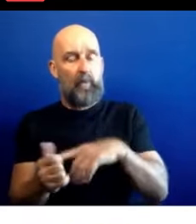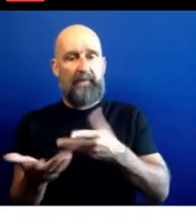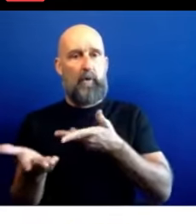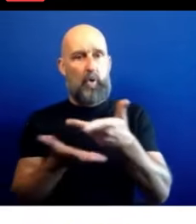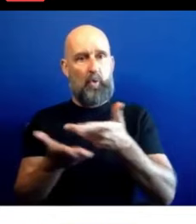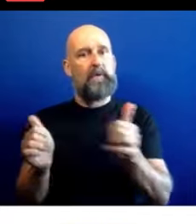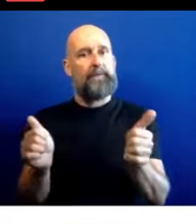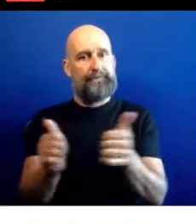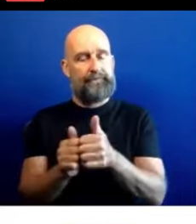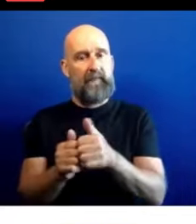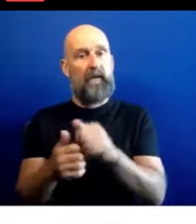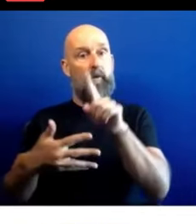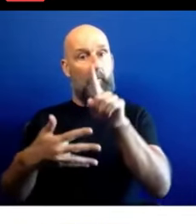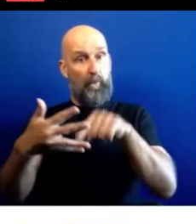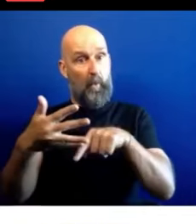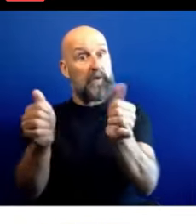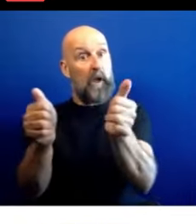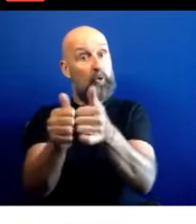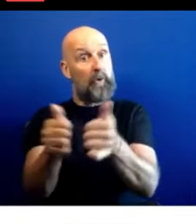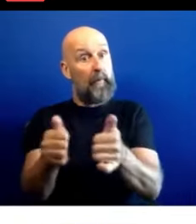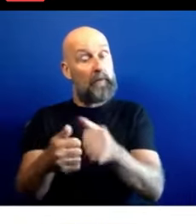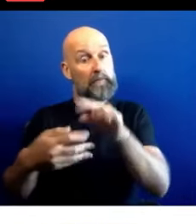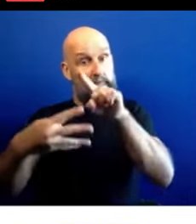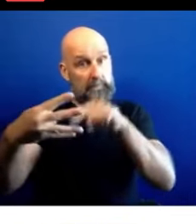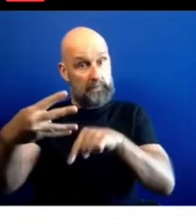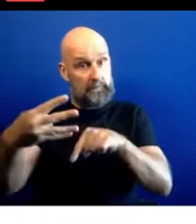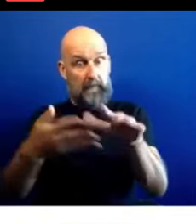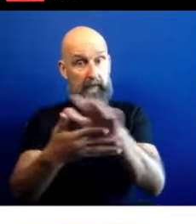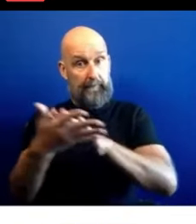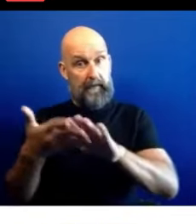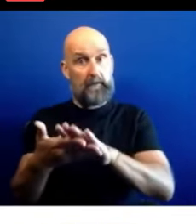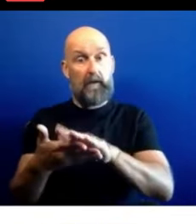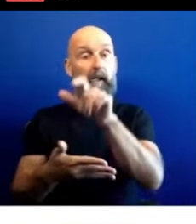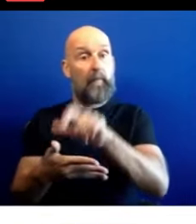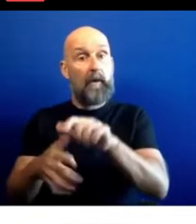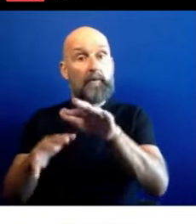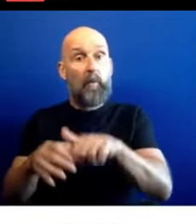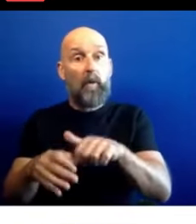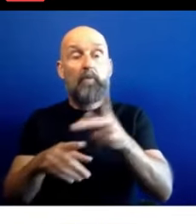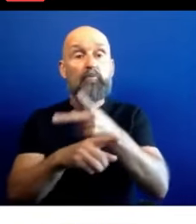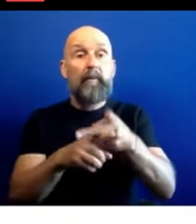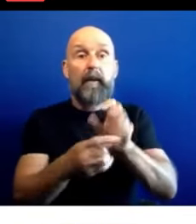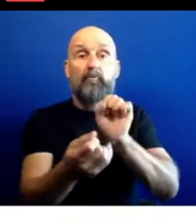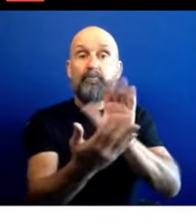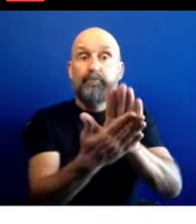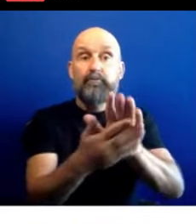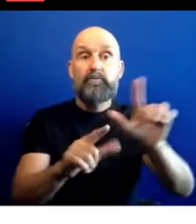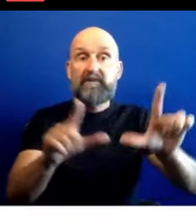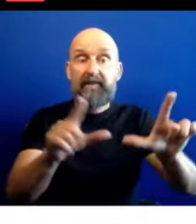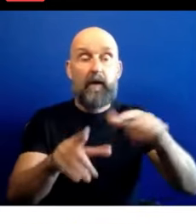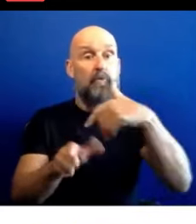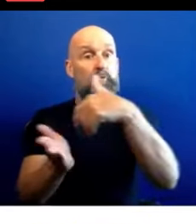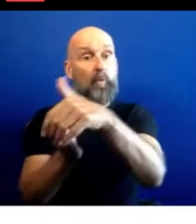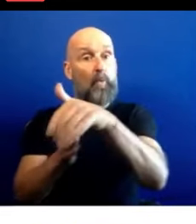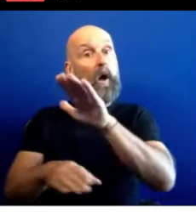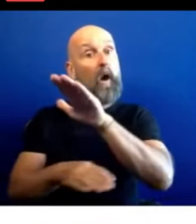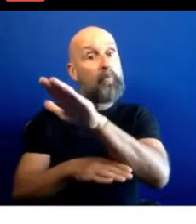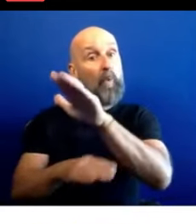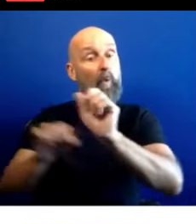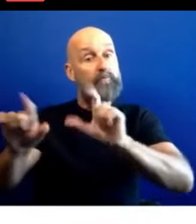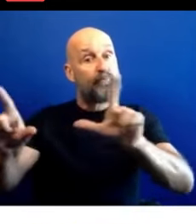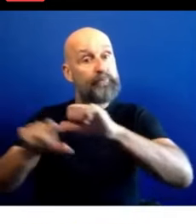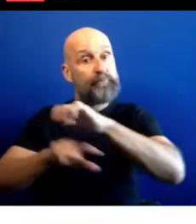And these agreements all contain provisions which means that when a writer's work is repeated on TV or sold abroad, they share in